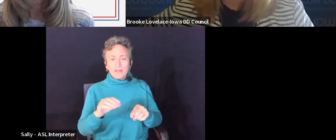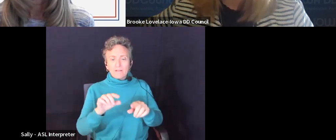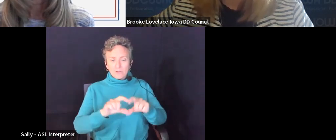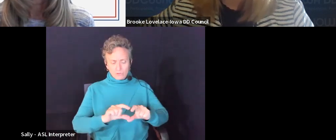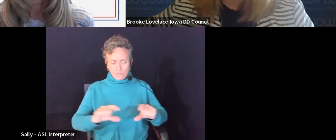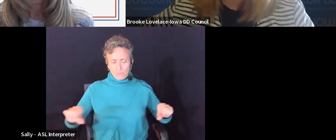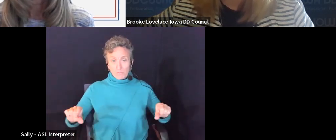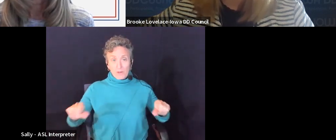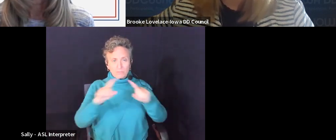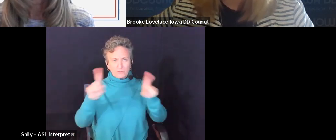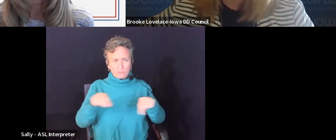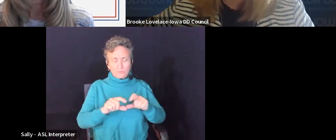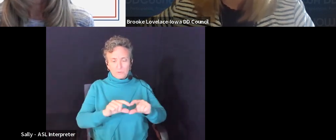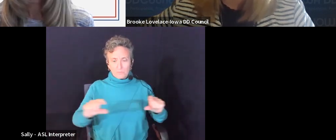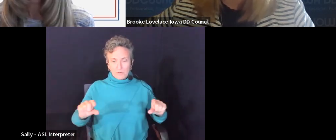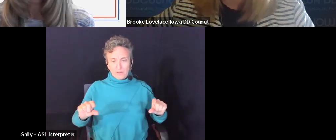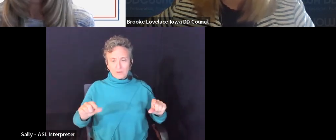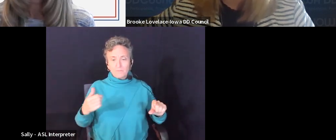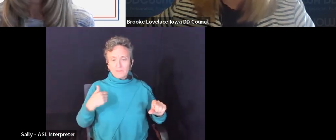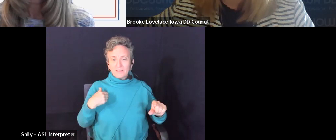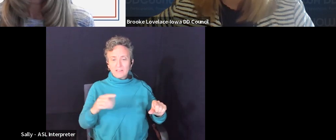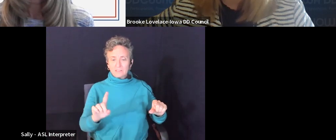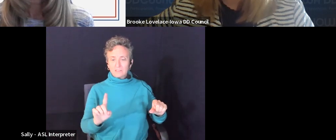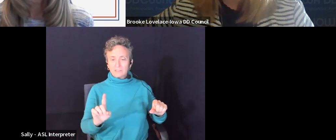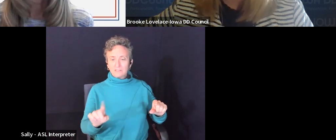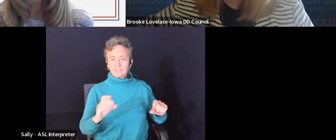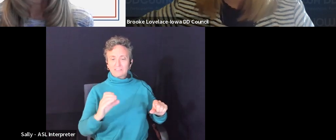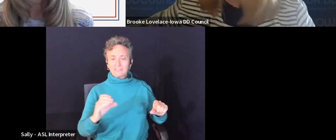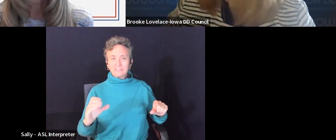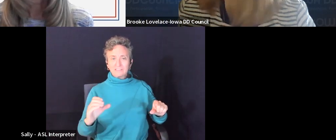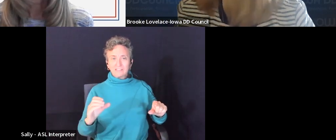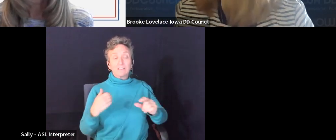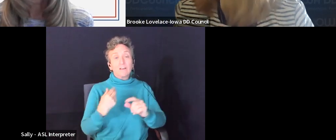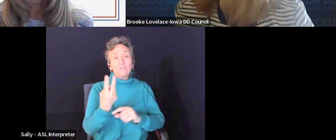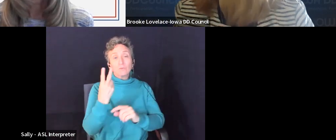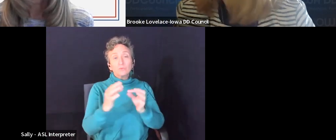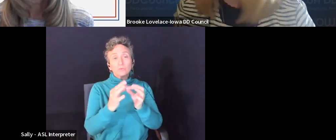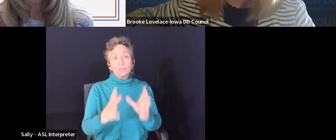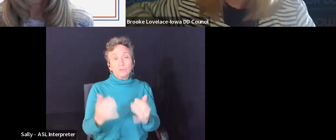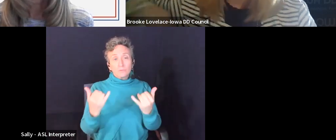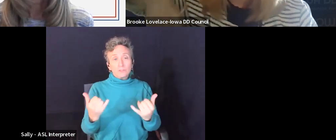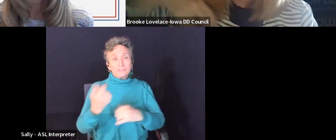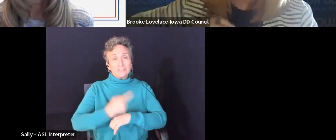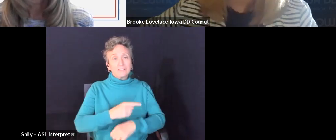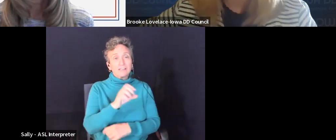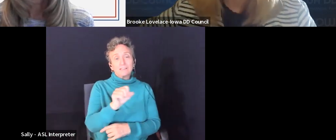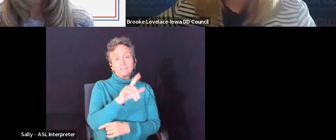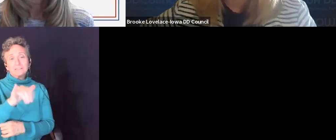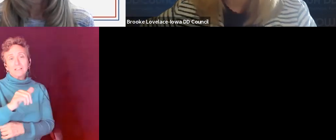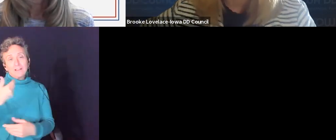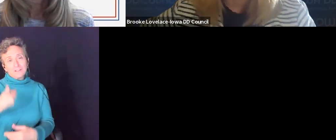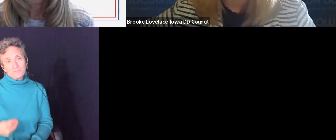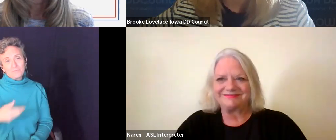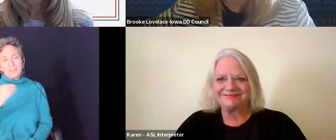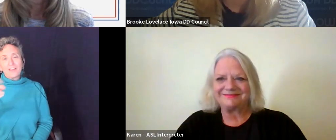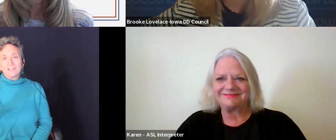but if not, you can click on that button on the bottom. We have two interpreters here with us today, Sally and Karen, and they should hopefully